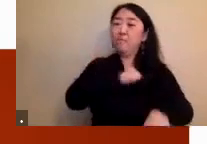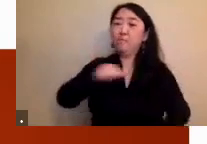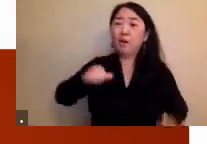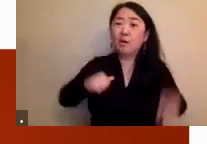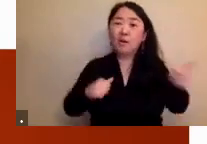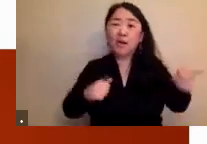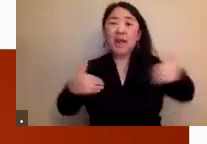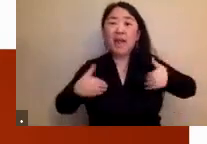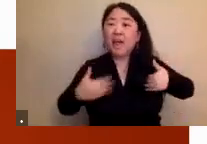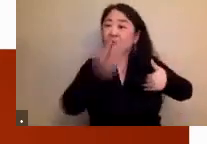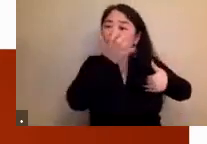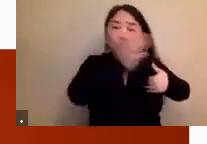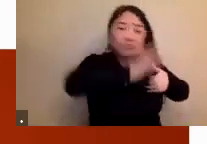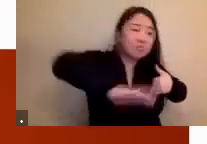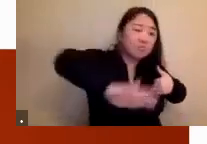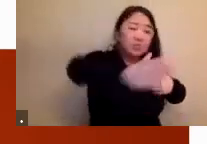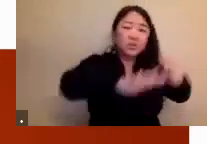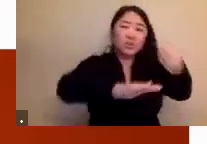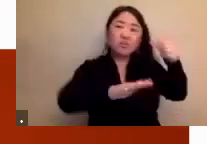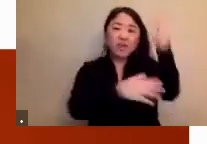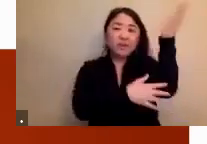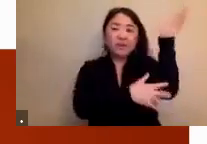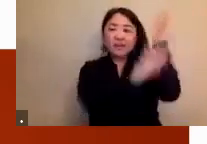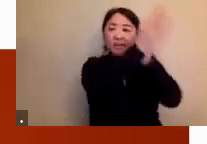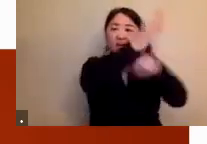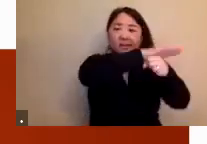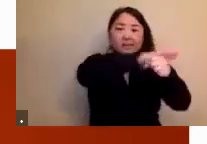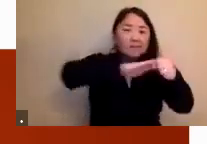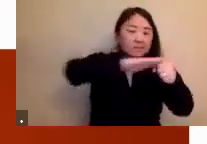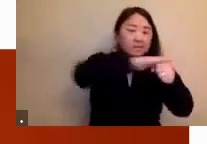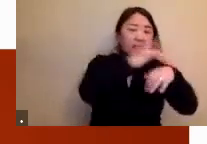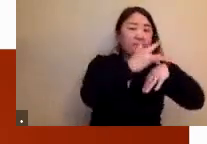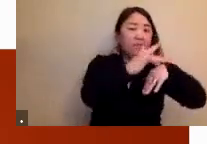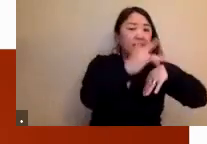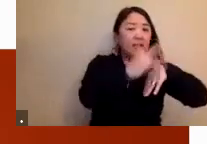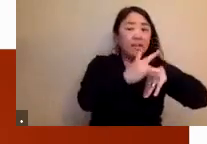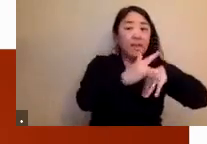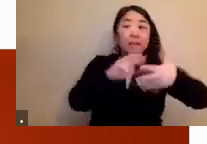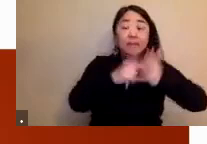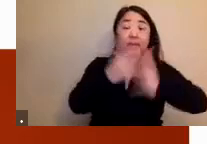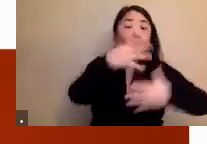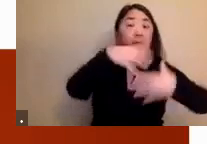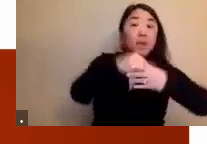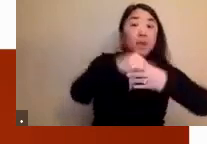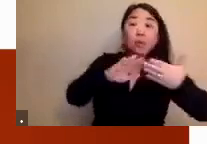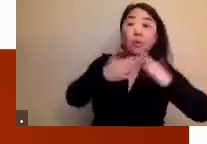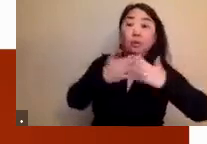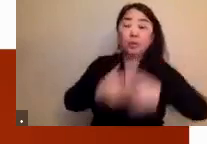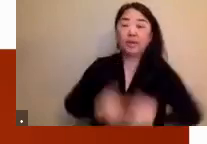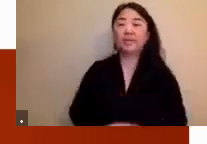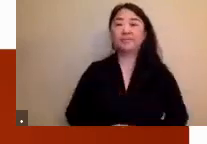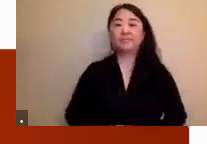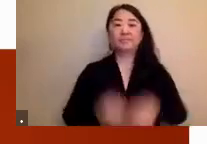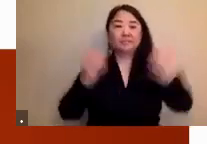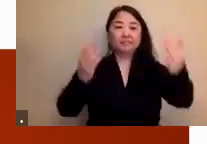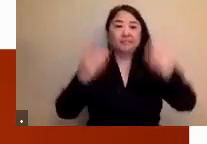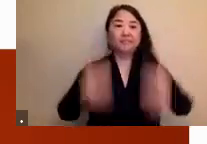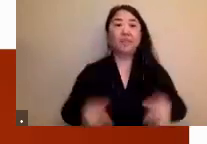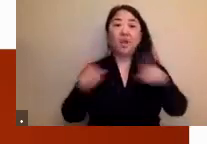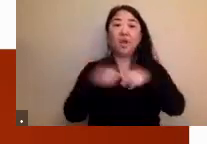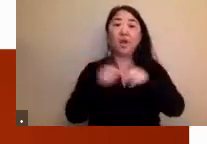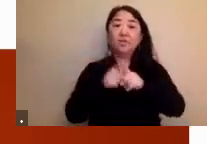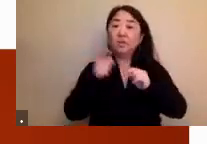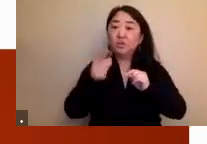green spaces available and trees that will include a community? And then also you've